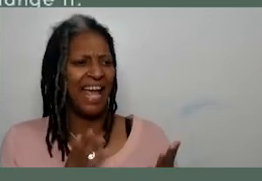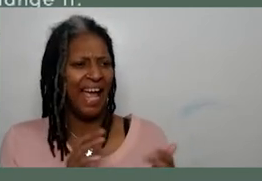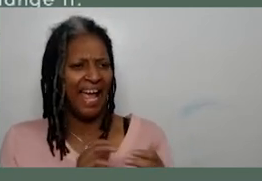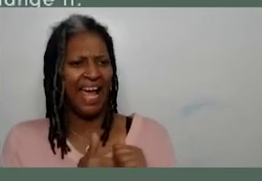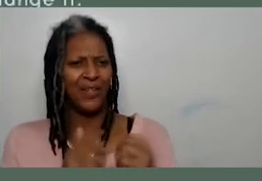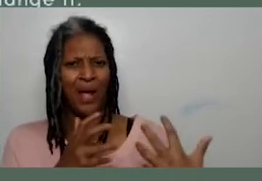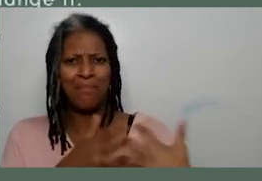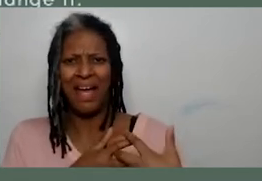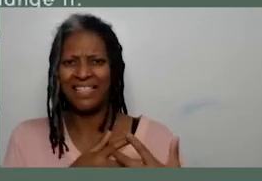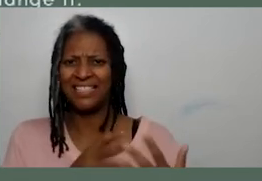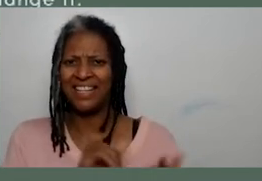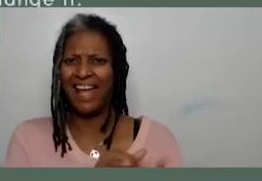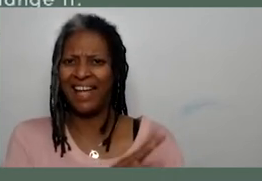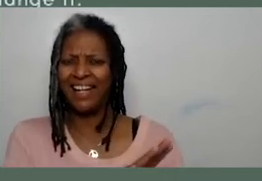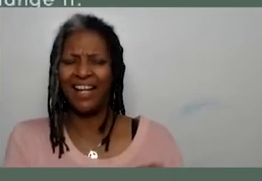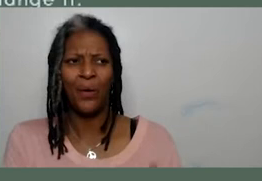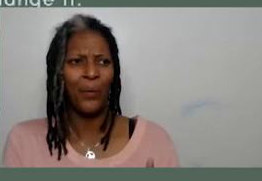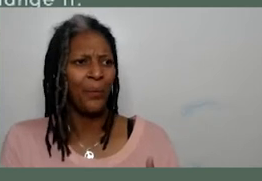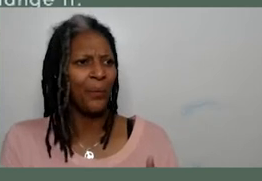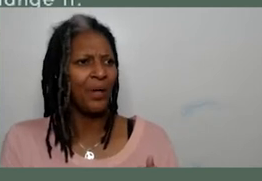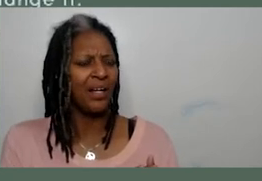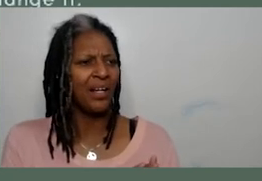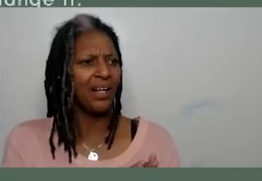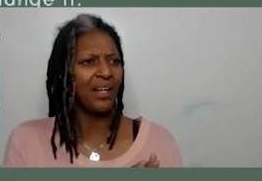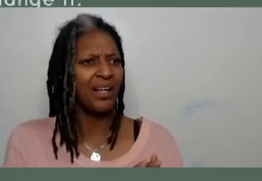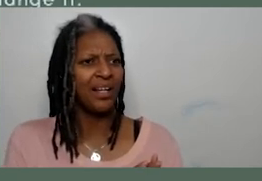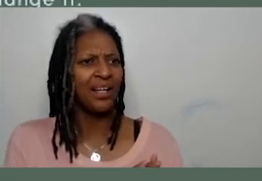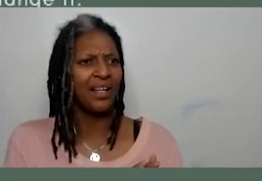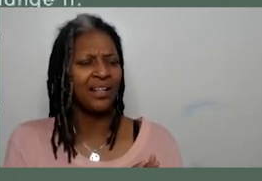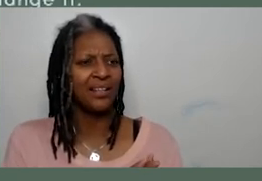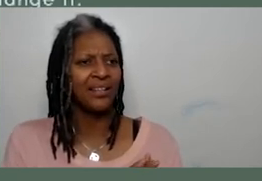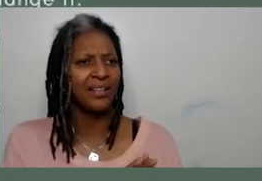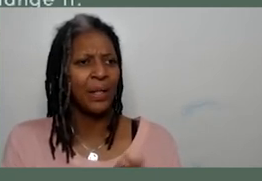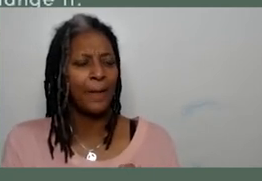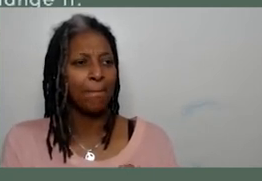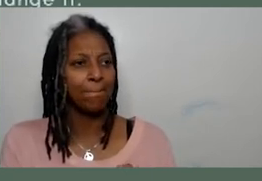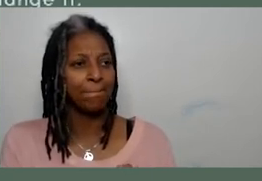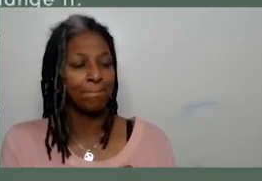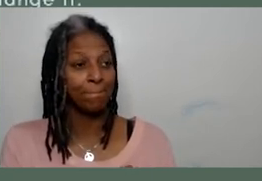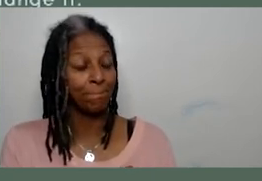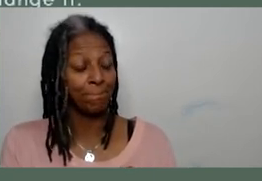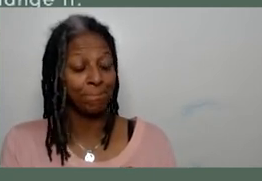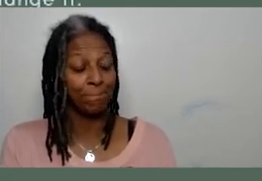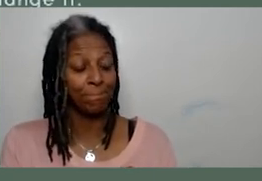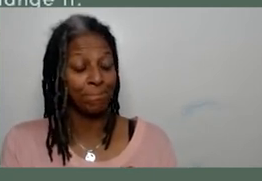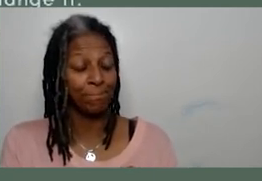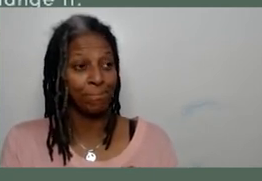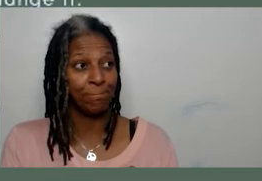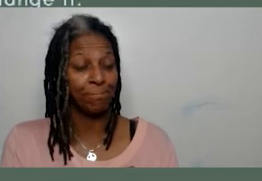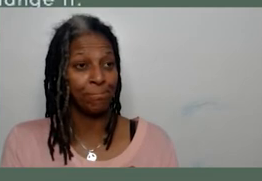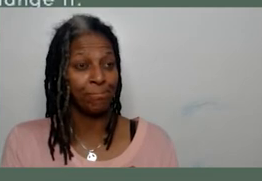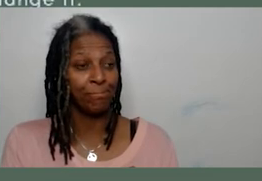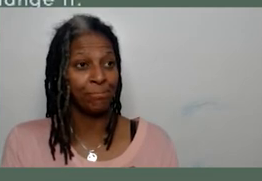am one way online, especially when I meet with youth who are, well, young adults who are in college, if I'm one way online